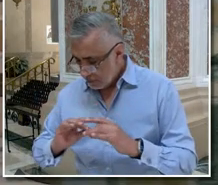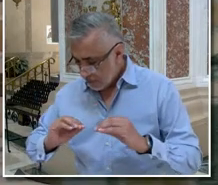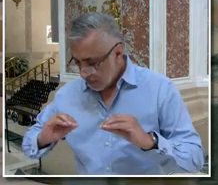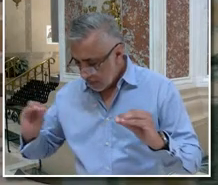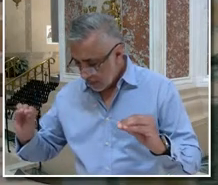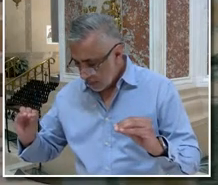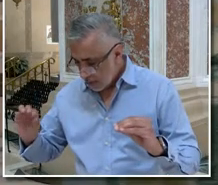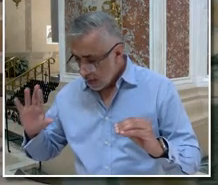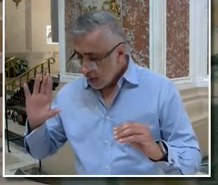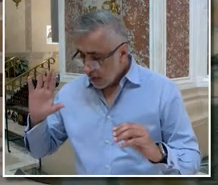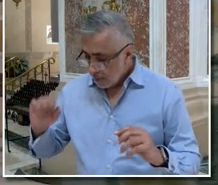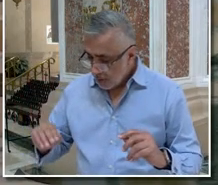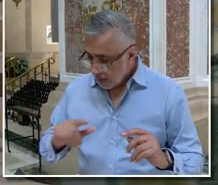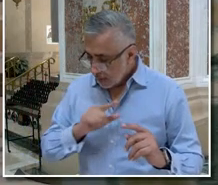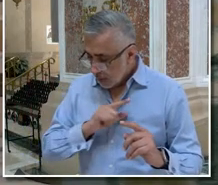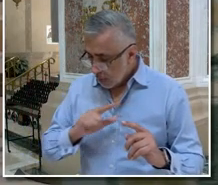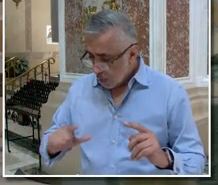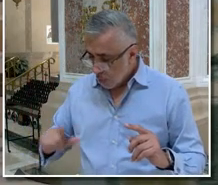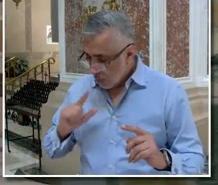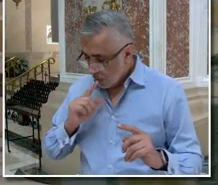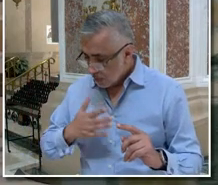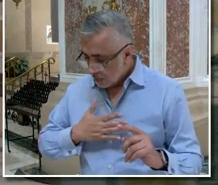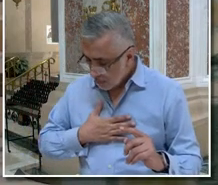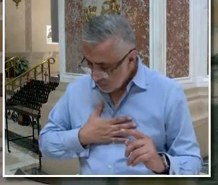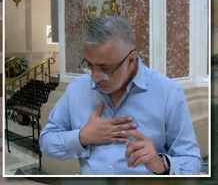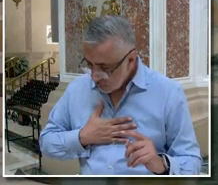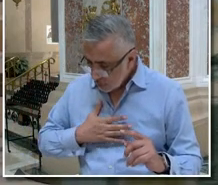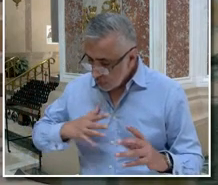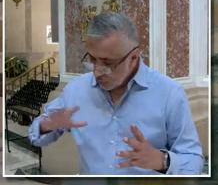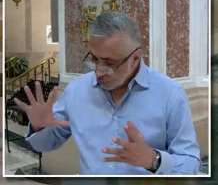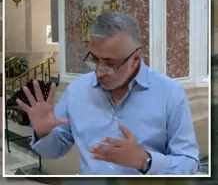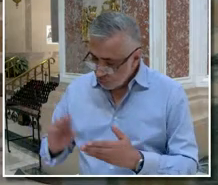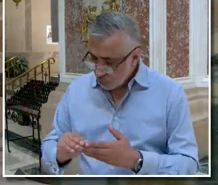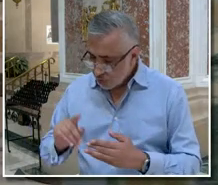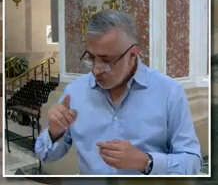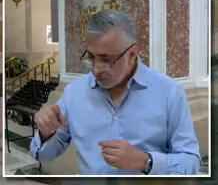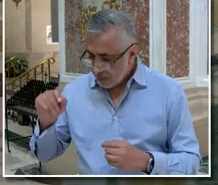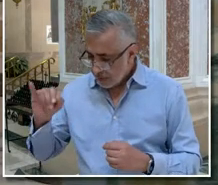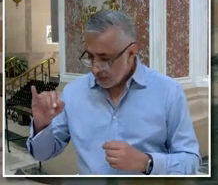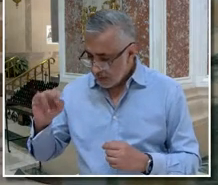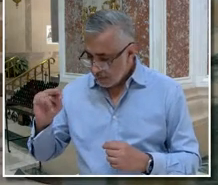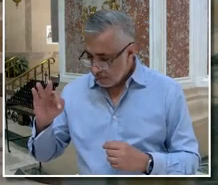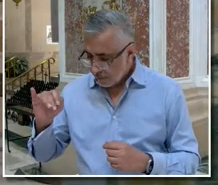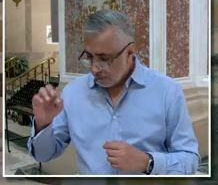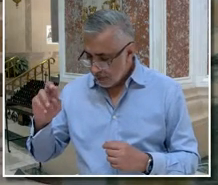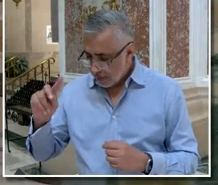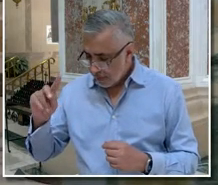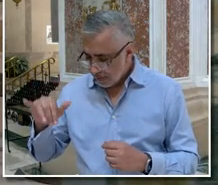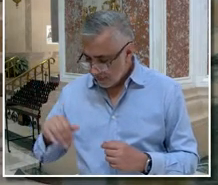But the Lord was pleased to crush him in infirmity.